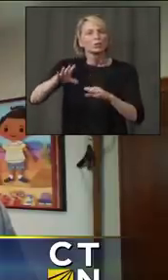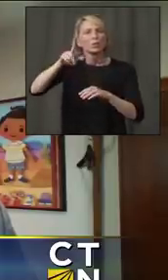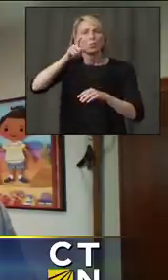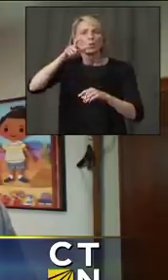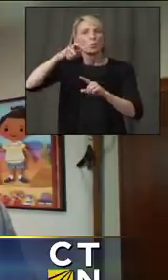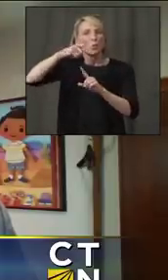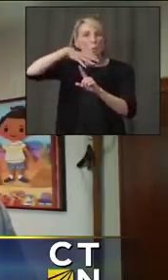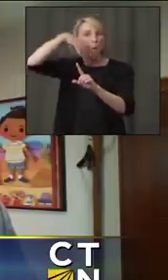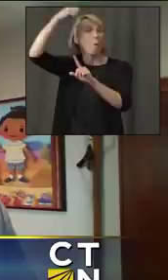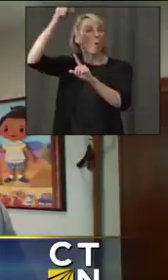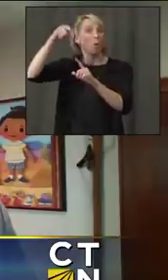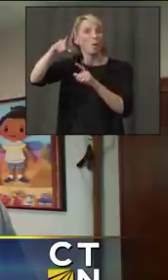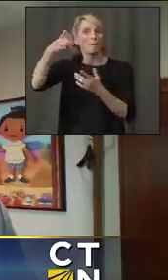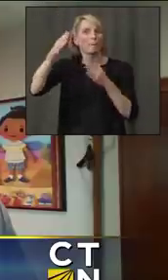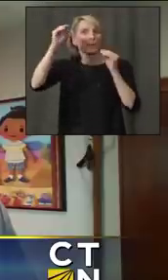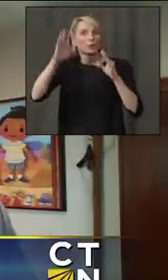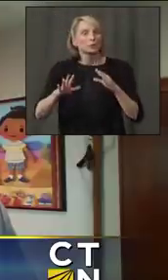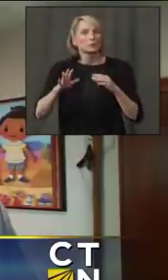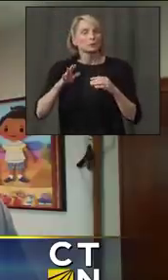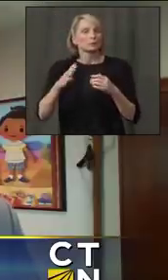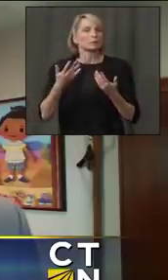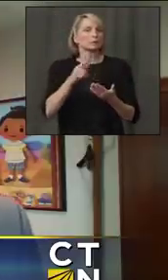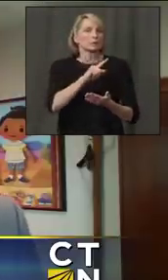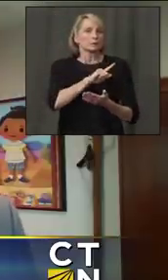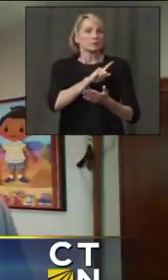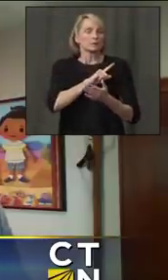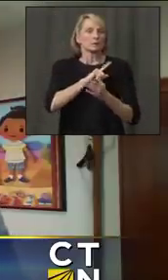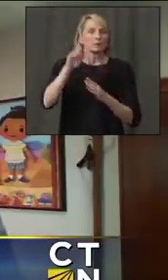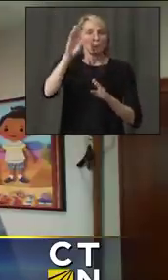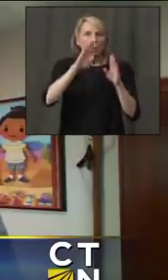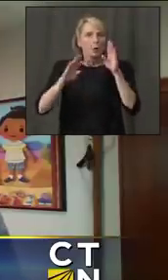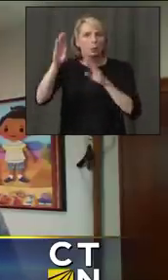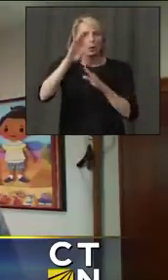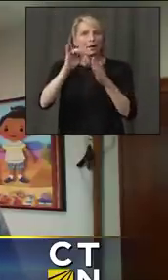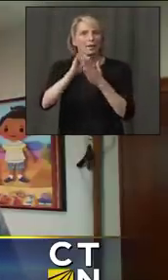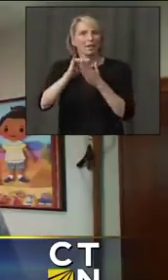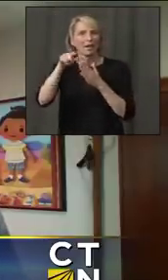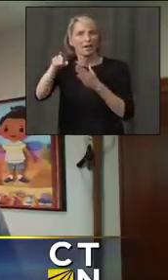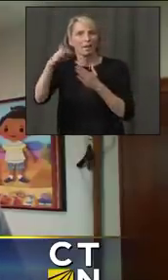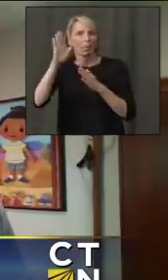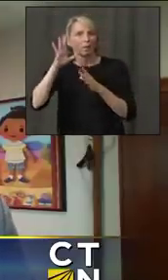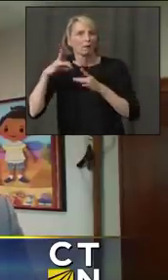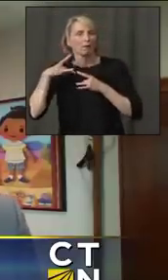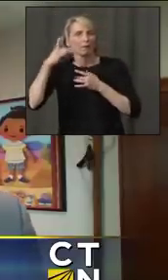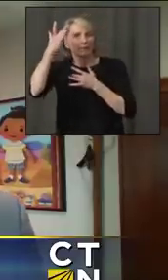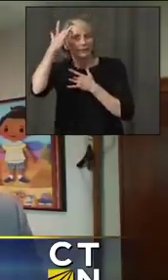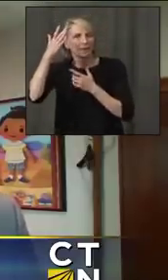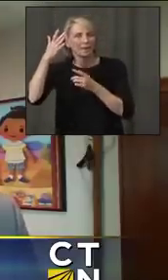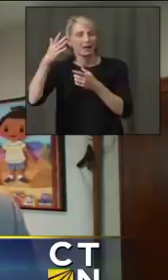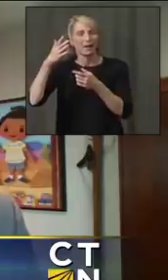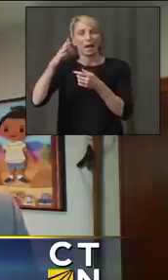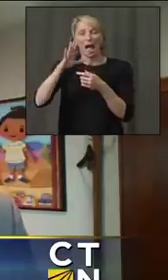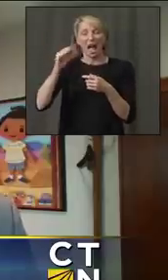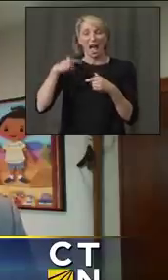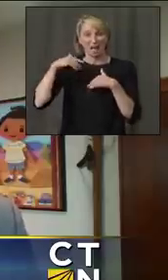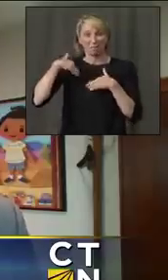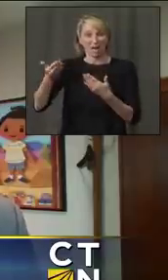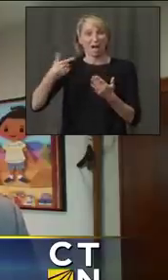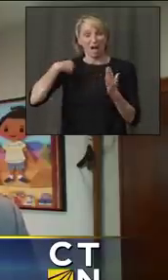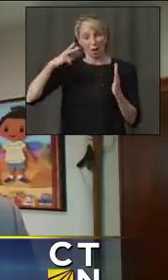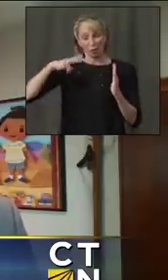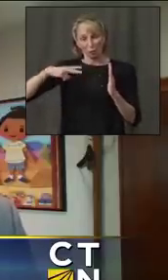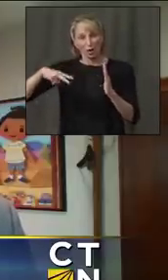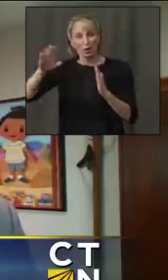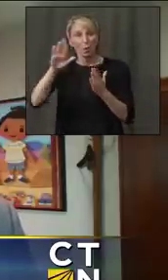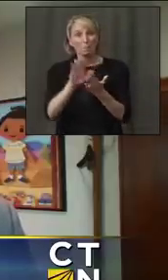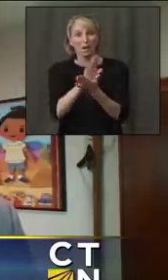about potential exposure. I'm not quite sure I saw anything in it, but I will admit that I've just been kind of reading through it